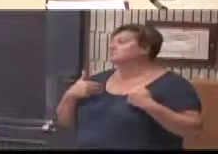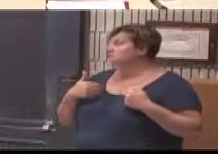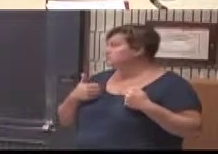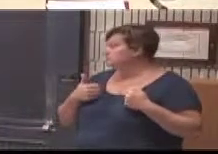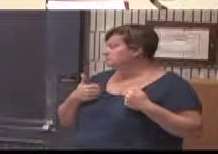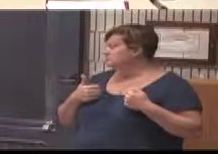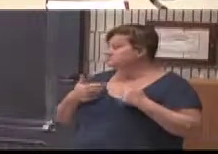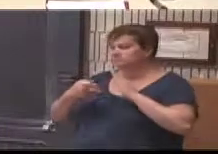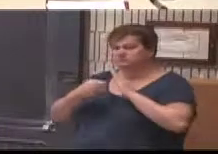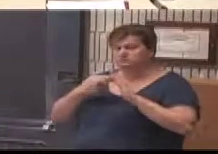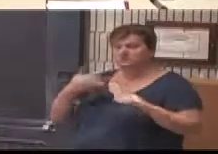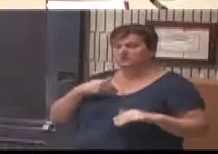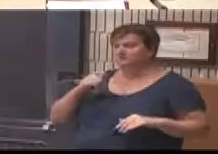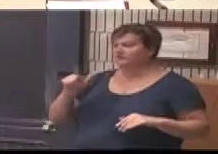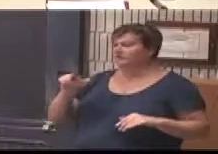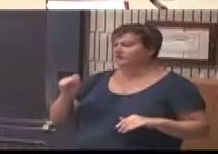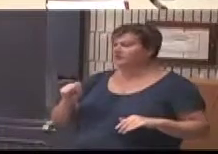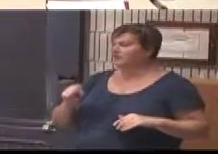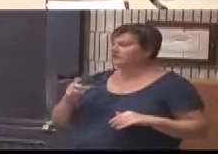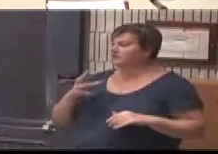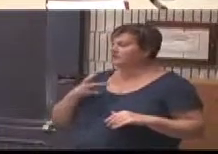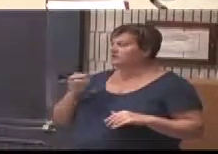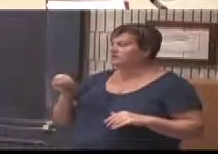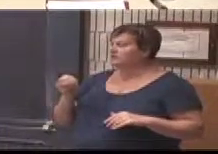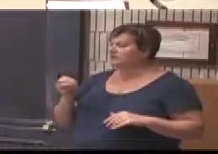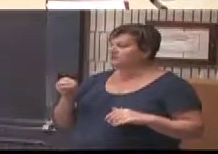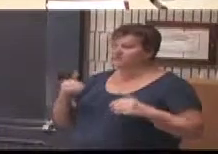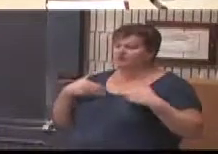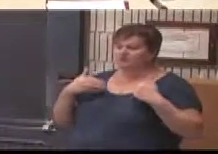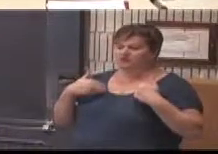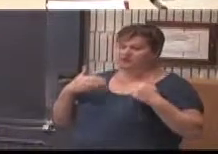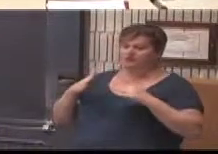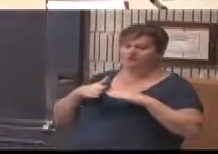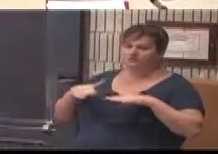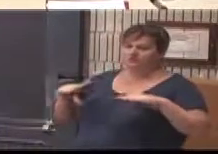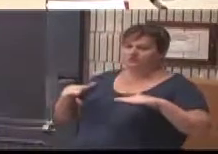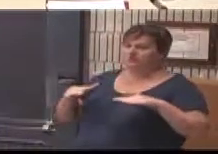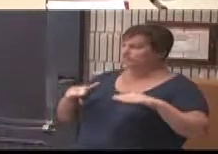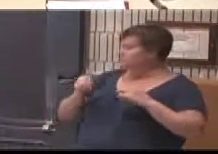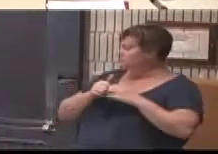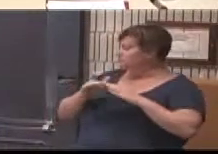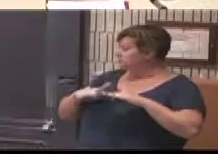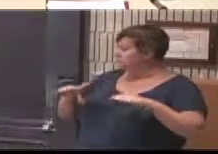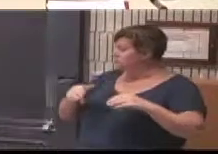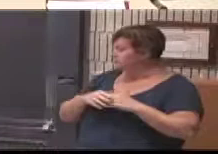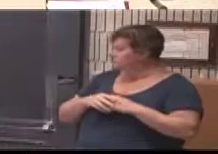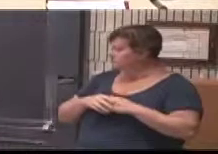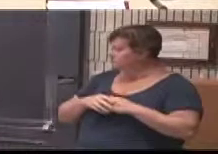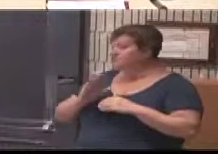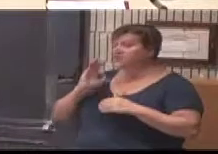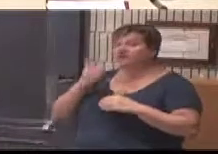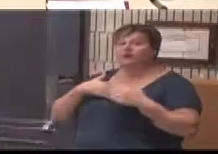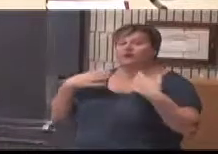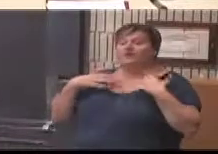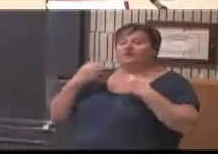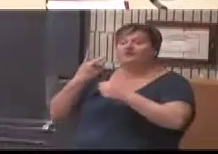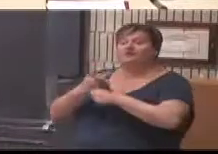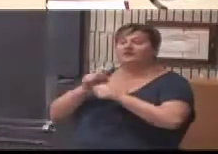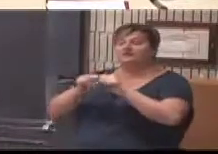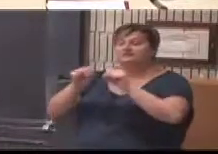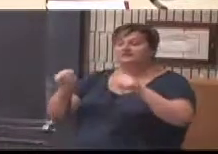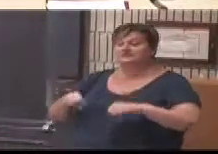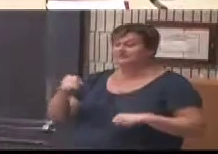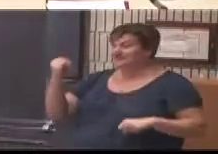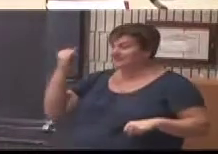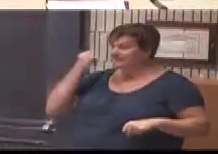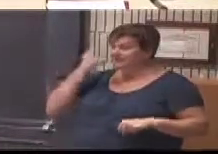also younger people with younger children. And that to me is the most heartbreaking, because I think the way our healthcare system is designed is